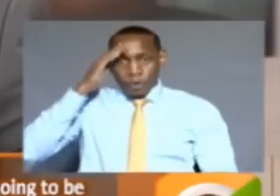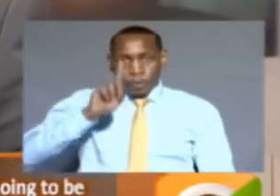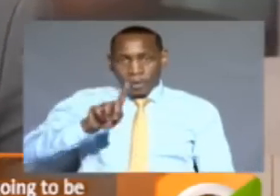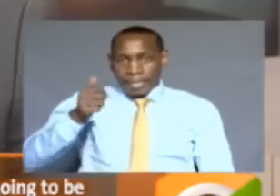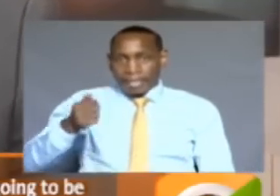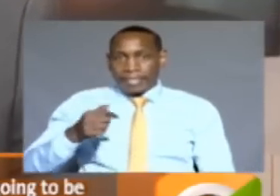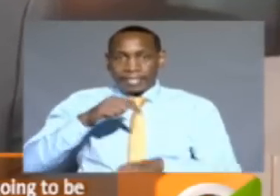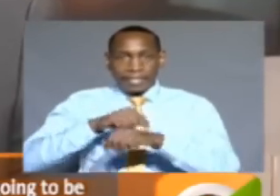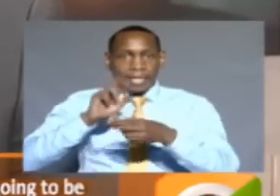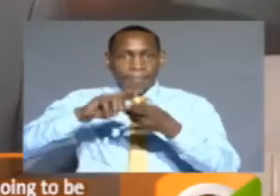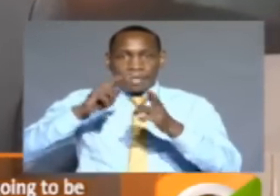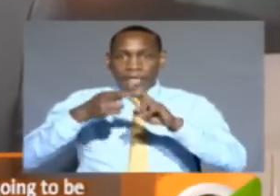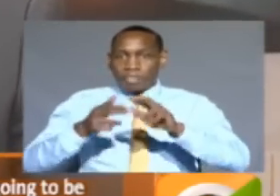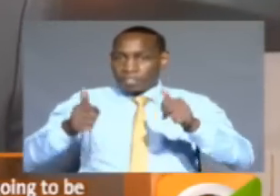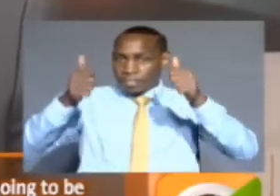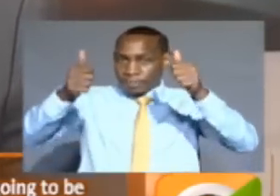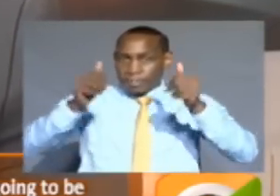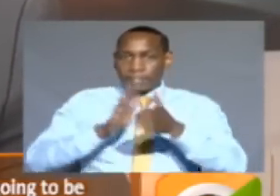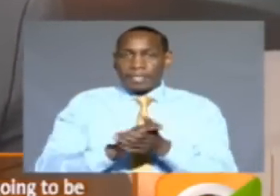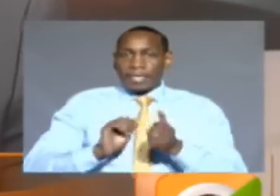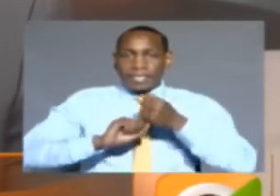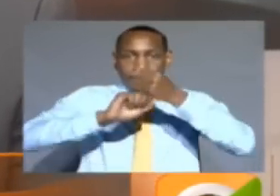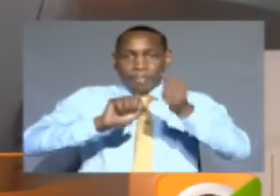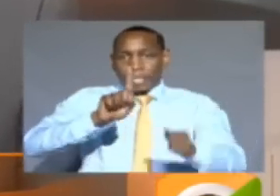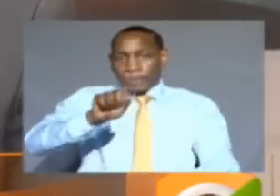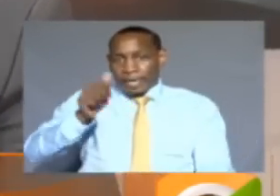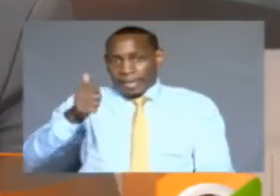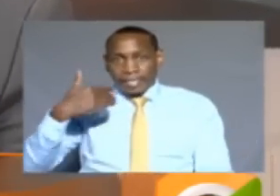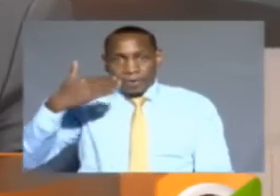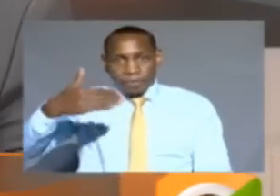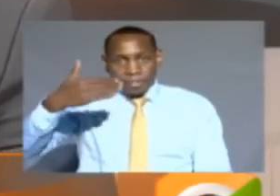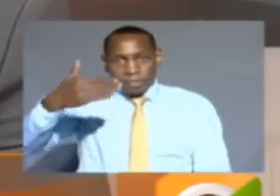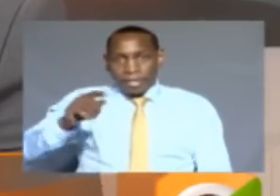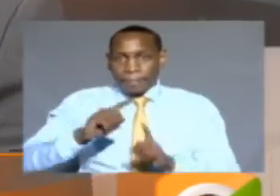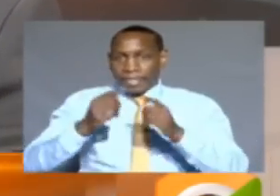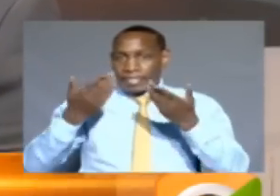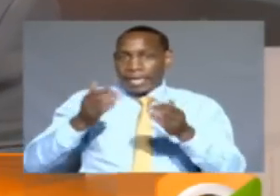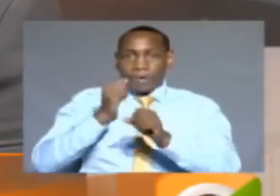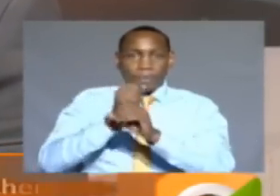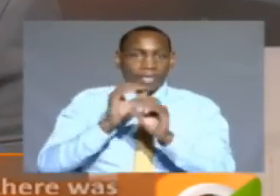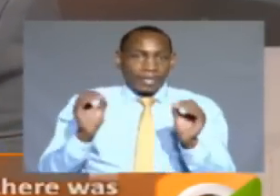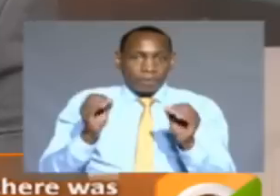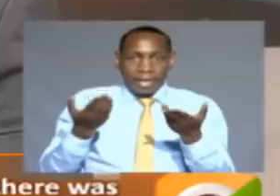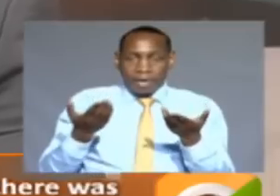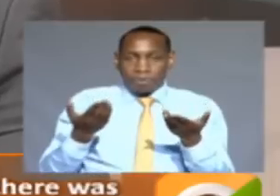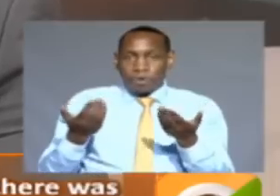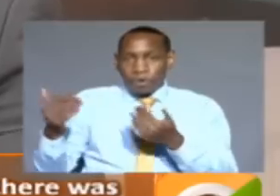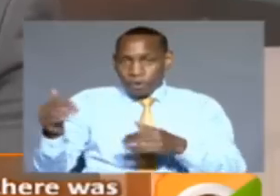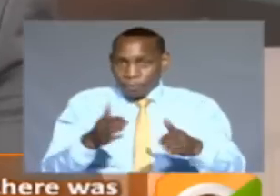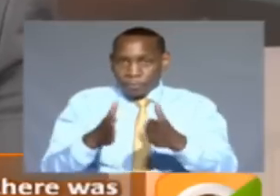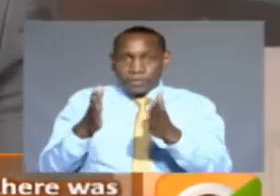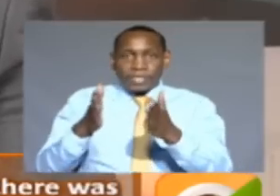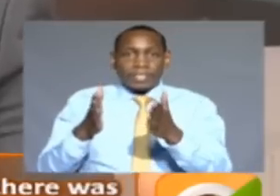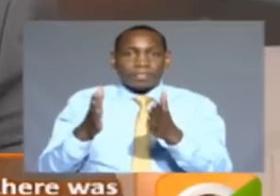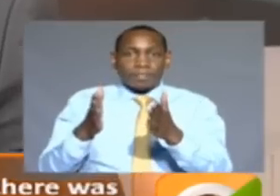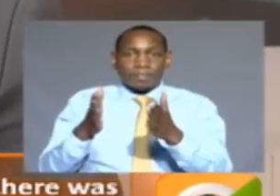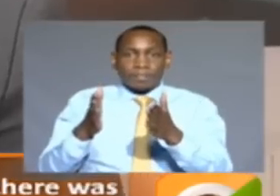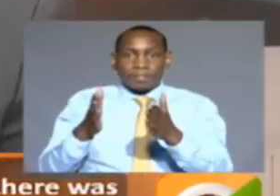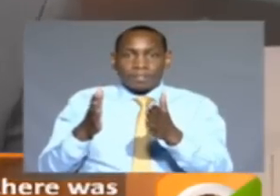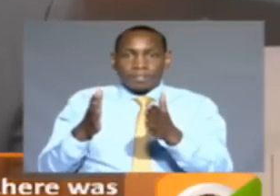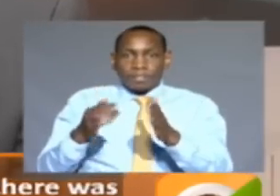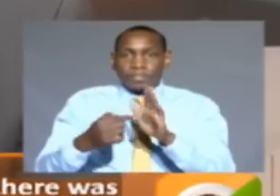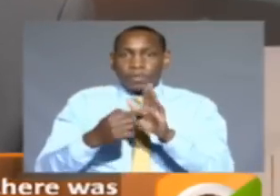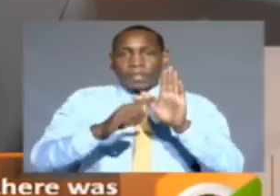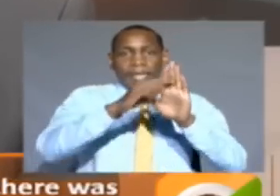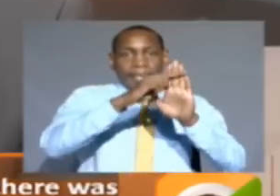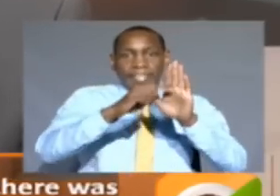relationship was working, they had each other's back. So now, when it is not working, it is an opportunity to unleash a few things. You